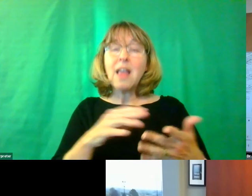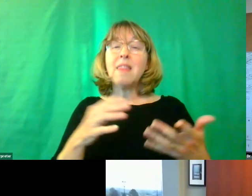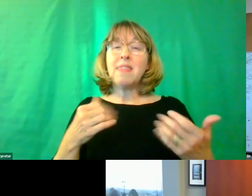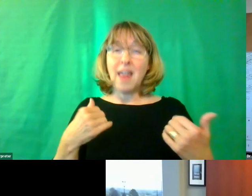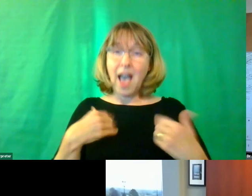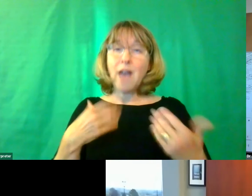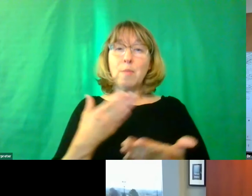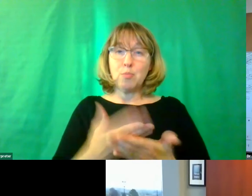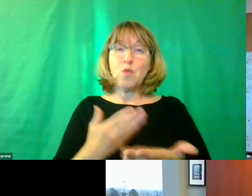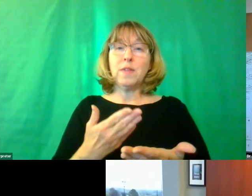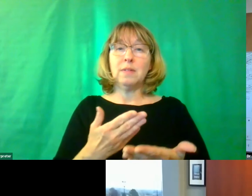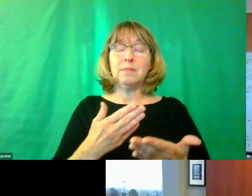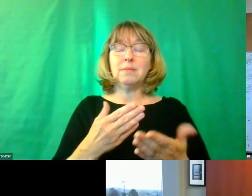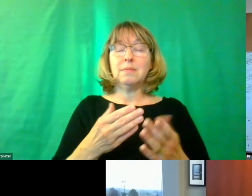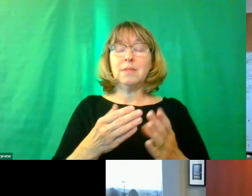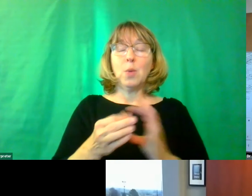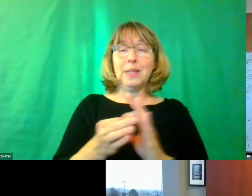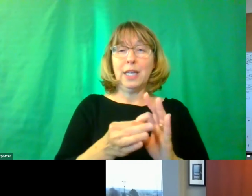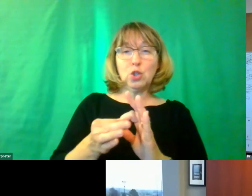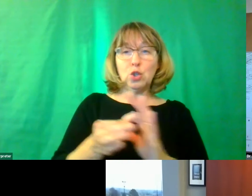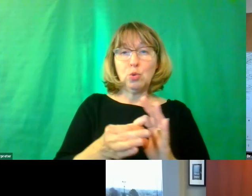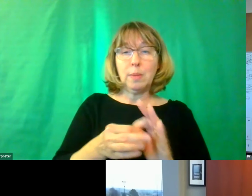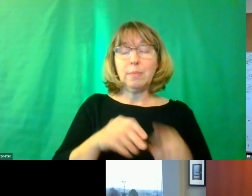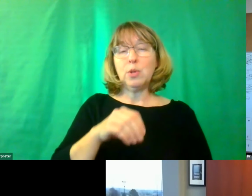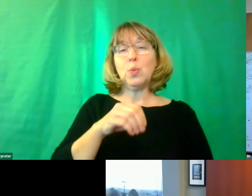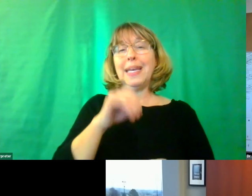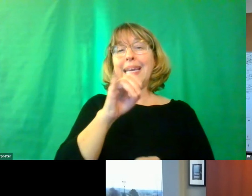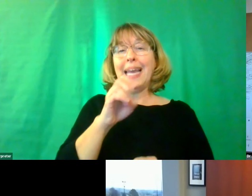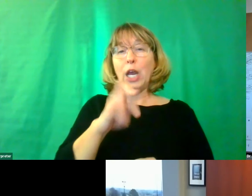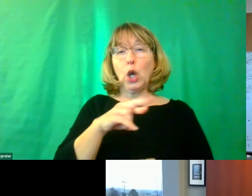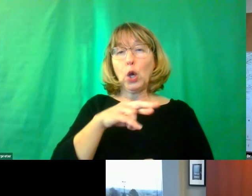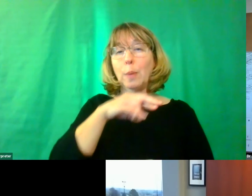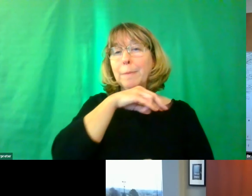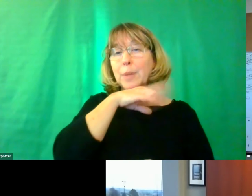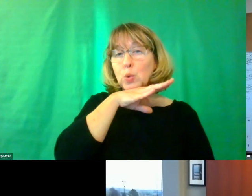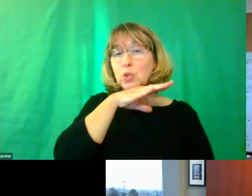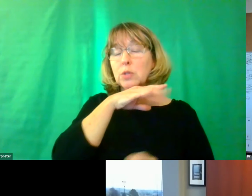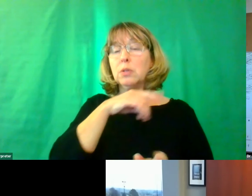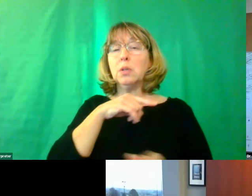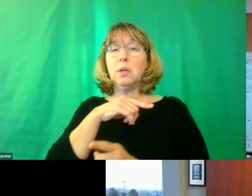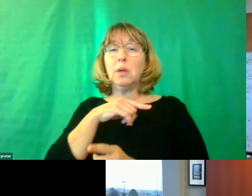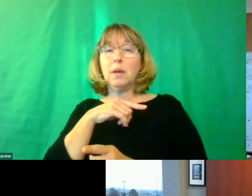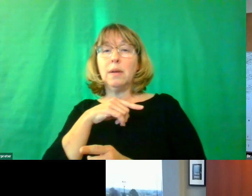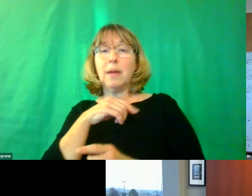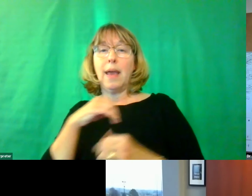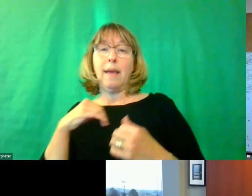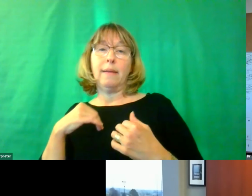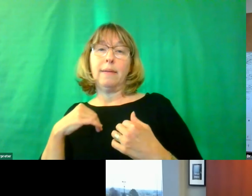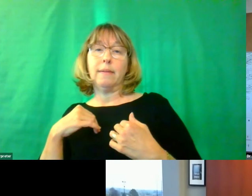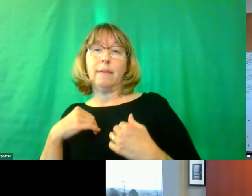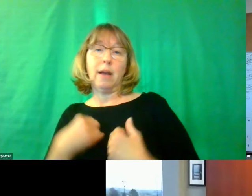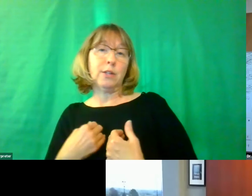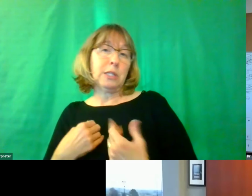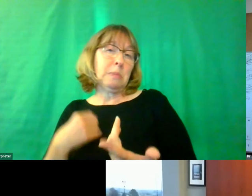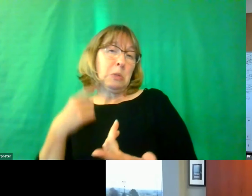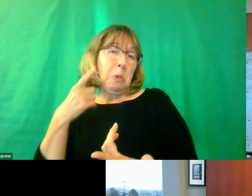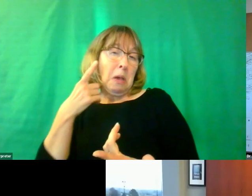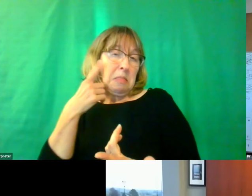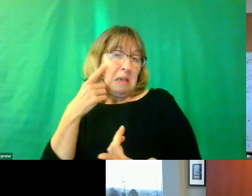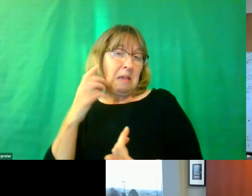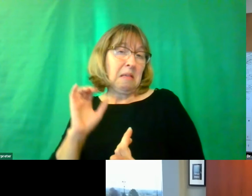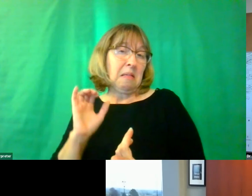different countries, different levels of air pollution exposure. So to me, that keeps building strength for that. And the fact that